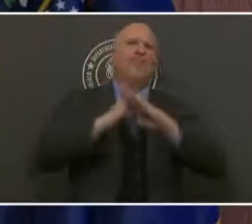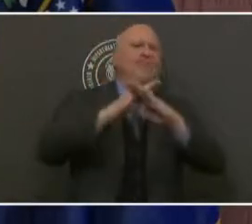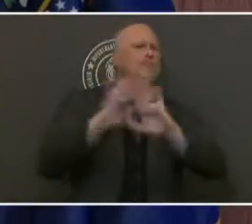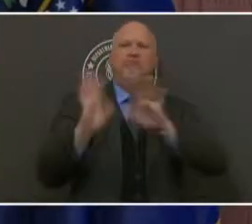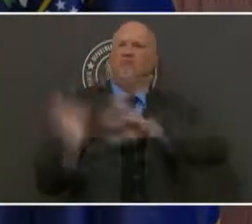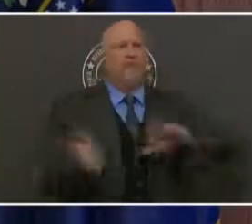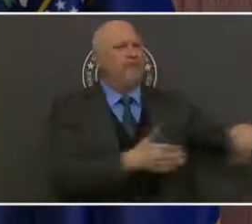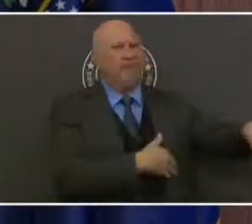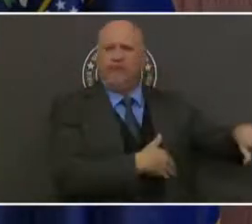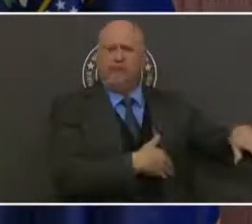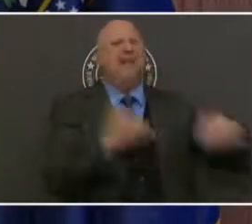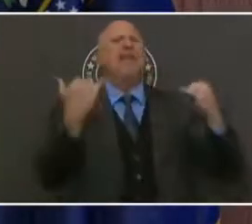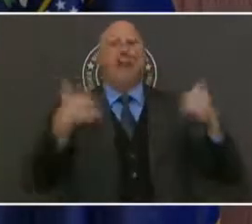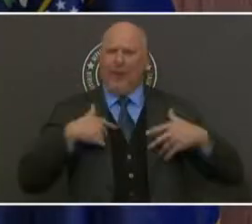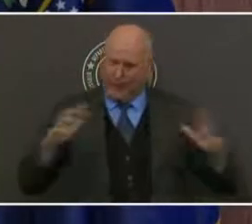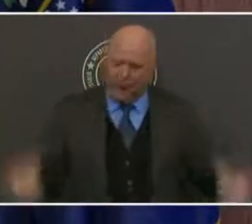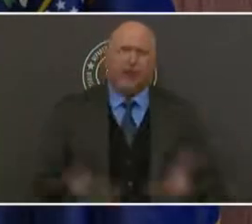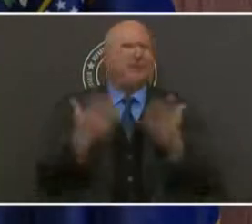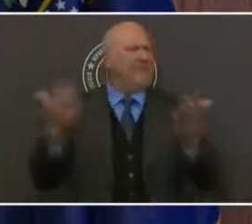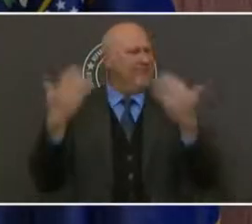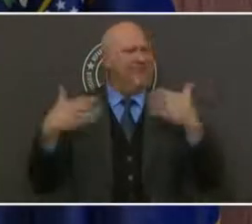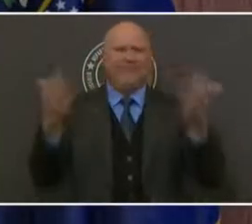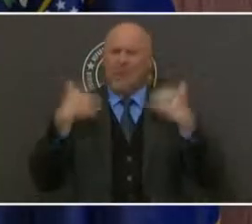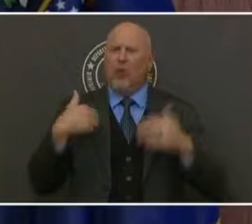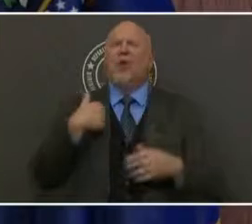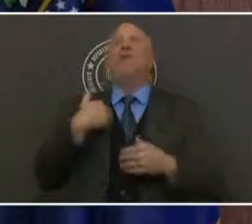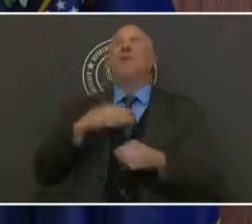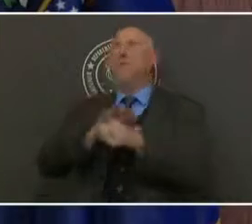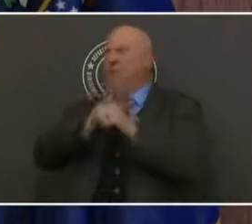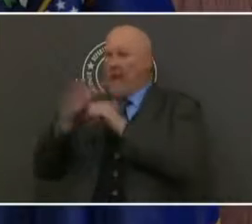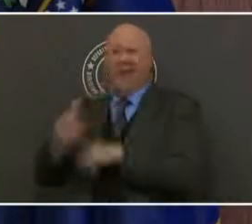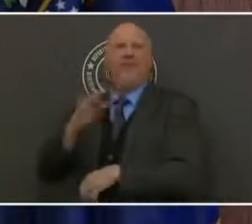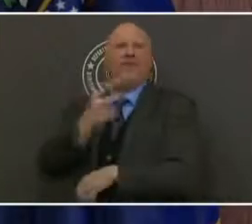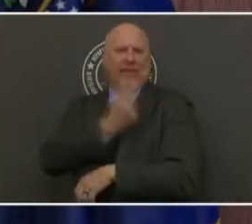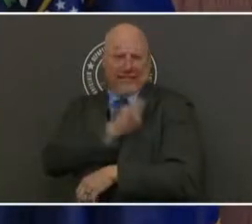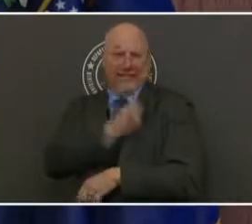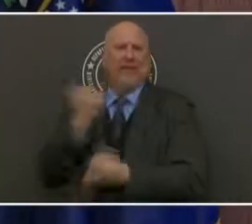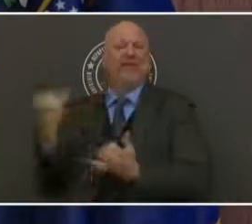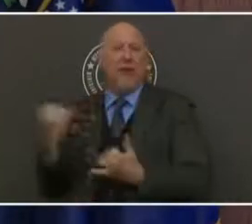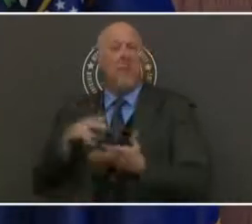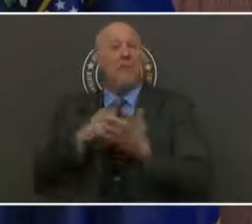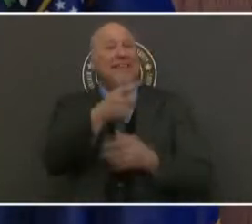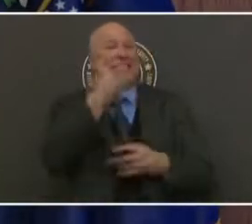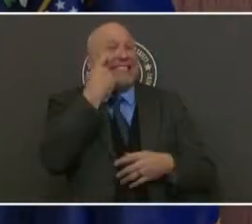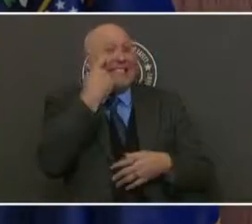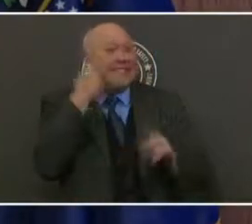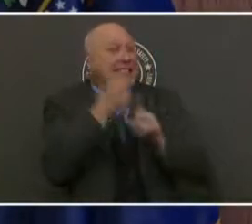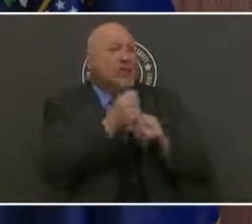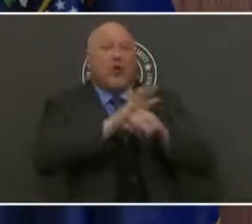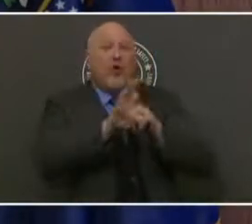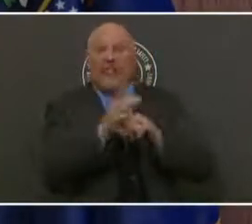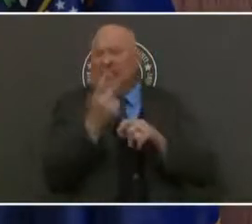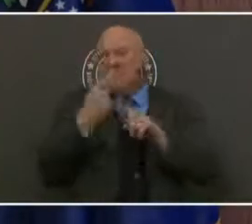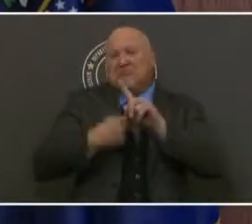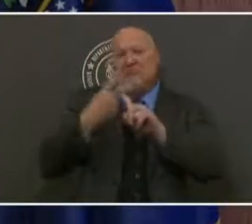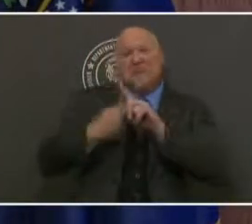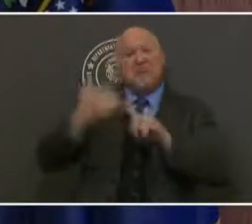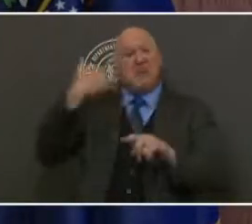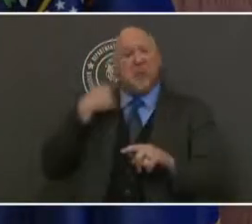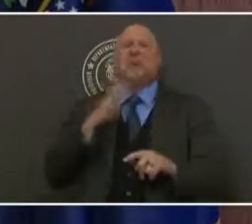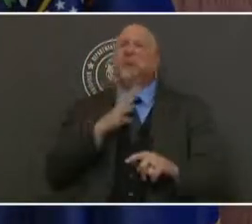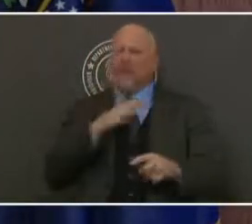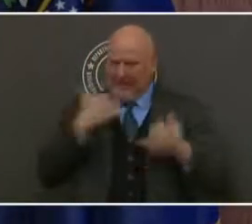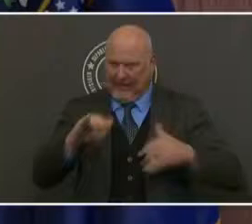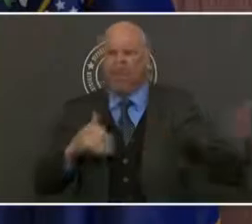to allow for this change. So the verbiage which outlined this recommendation will be removed from the governor's vaccine distribution